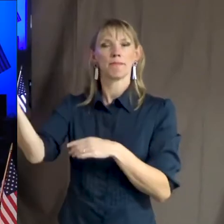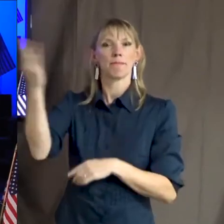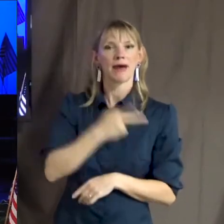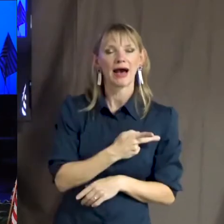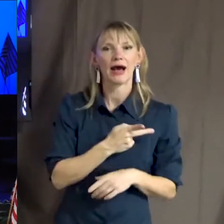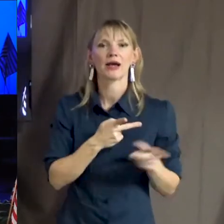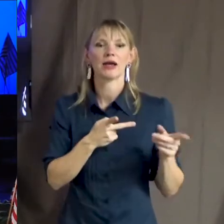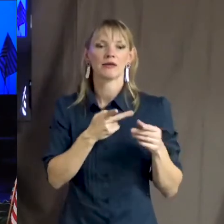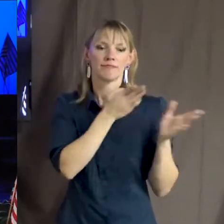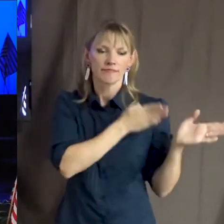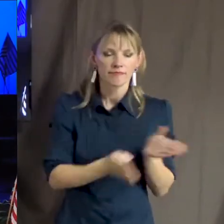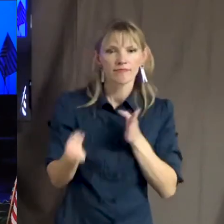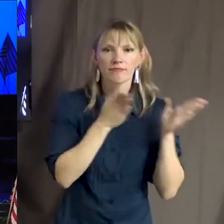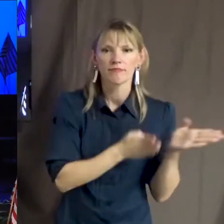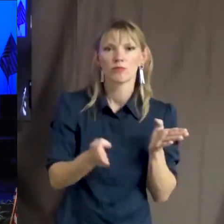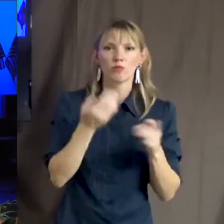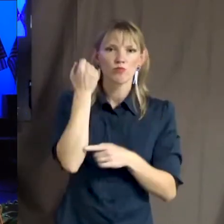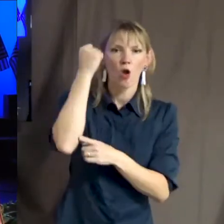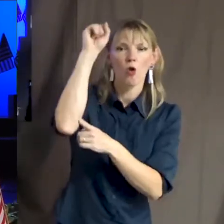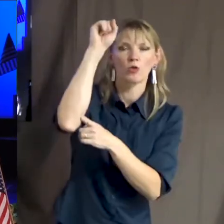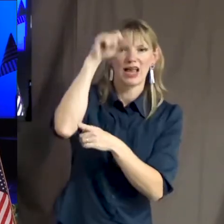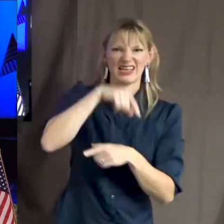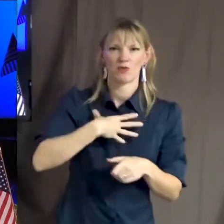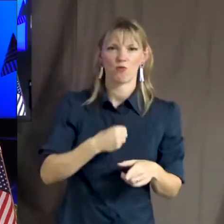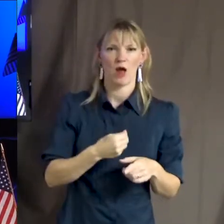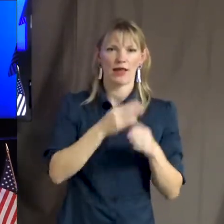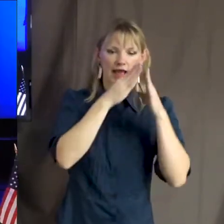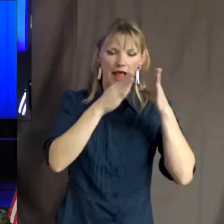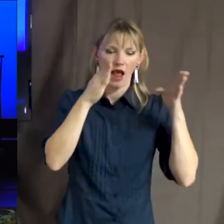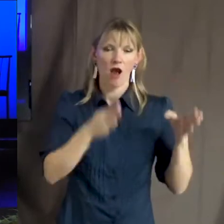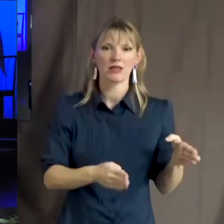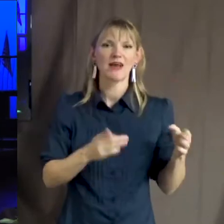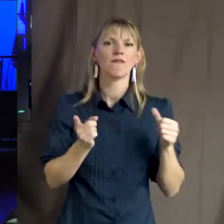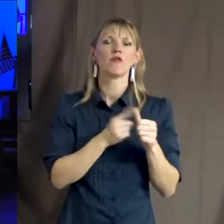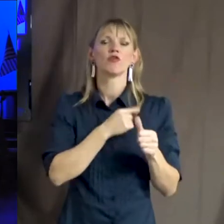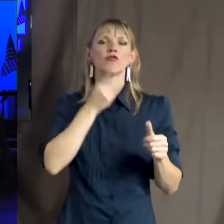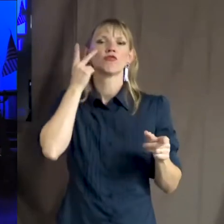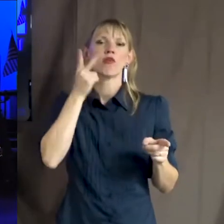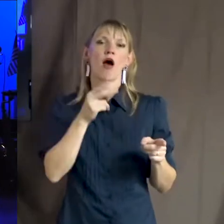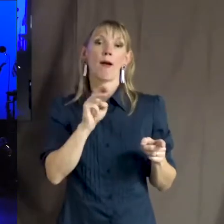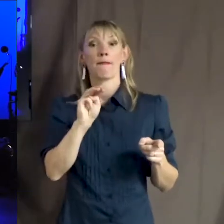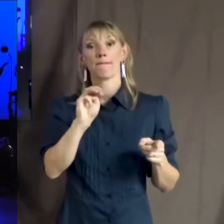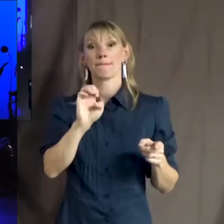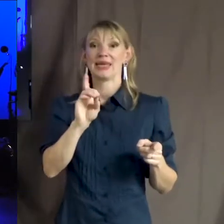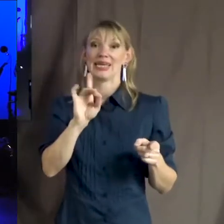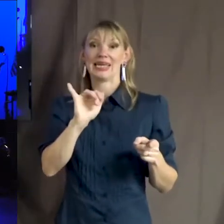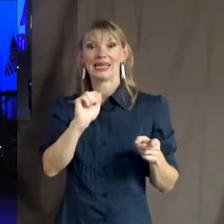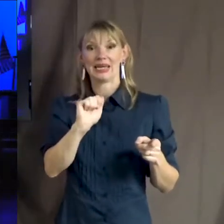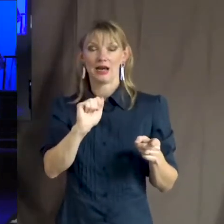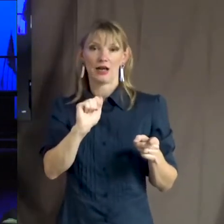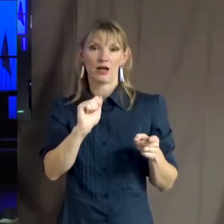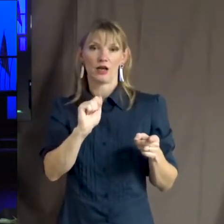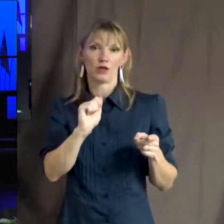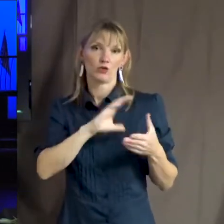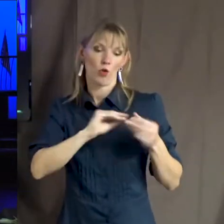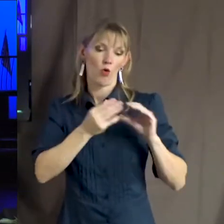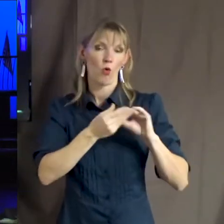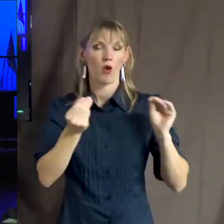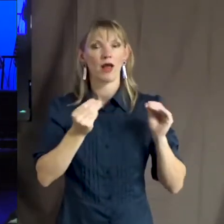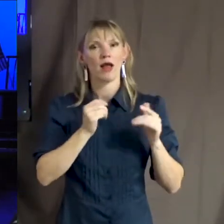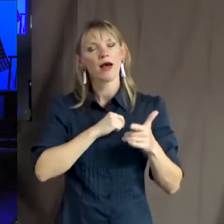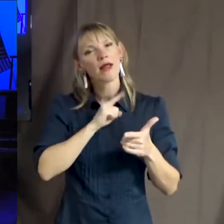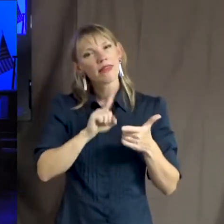protest in front of the White House, which was initially seen as a great media story. It had some circus around it, but then